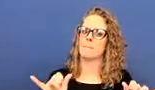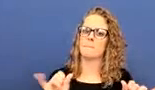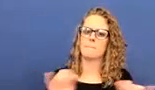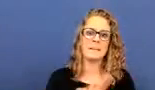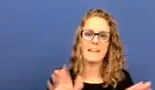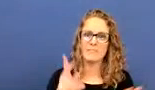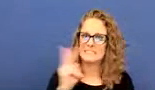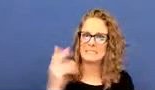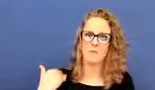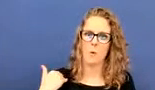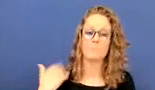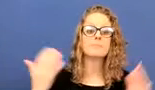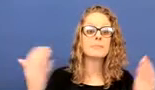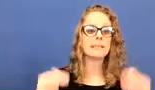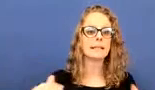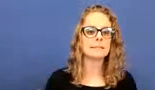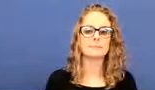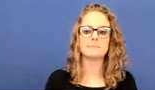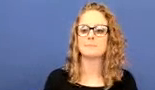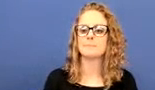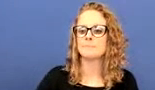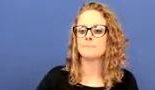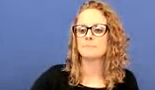before. Next, please.